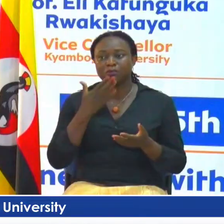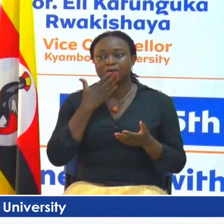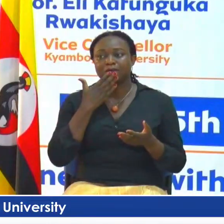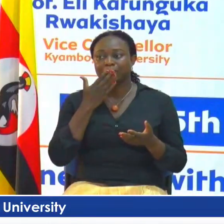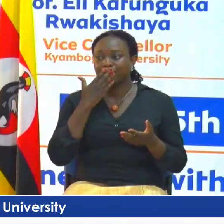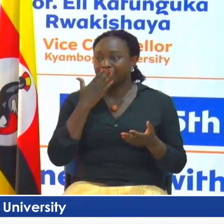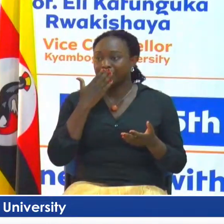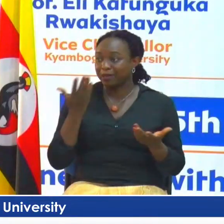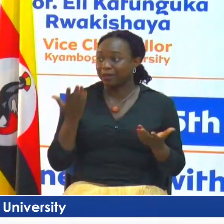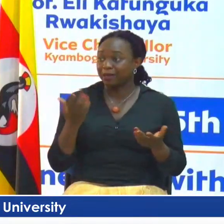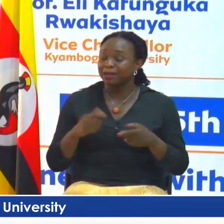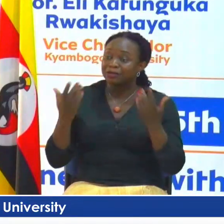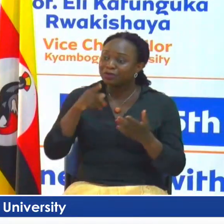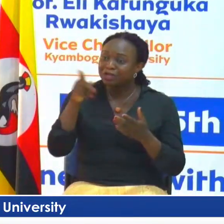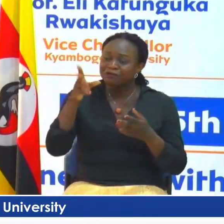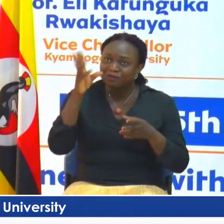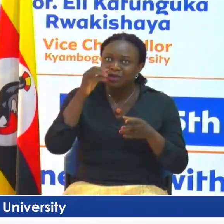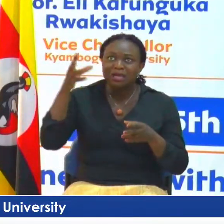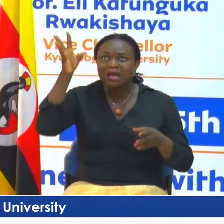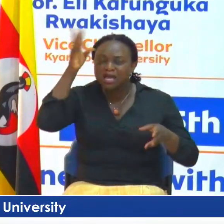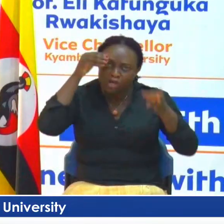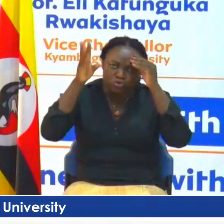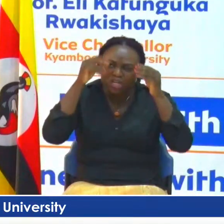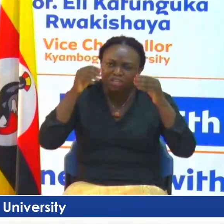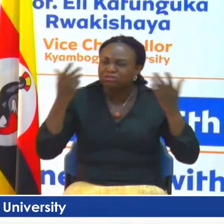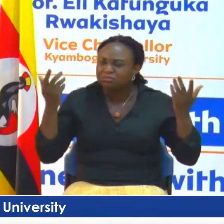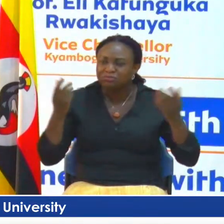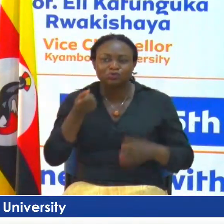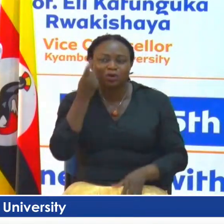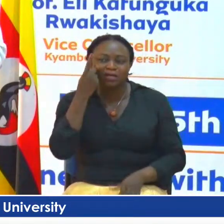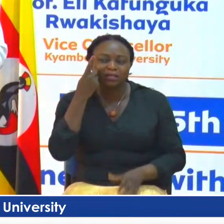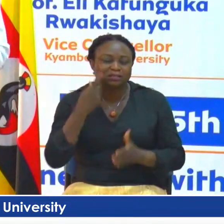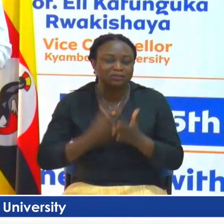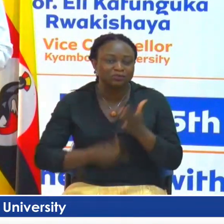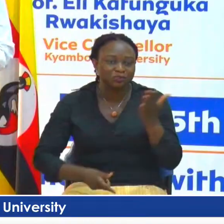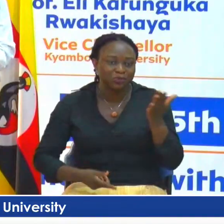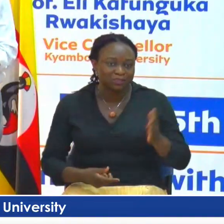Uh-oh. So when you hear Education USA, what do you really understand?